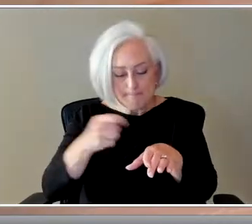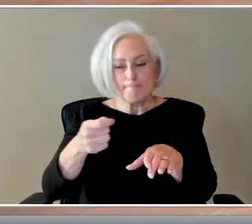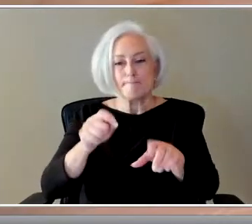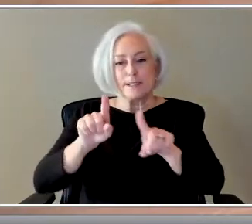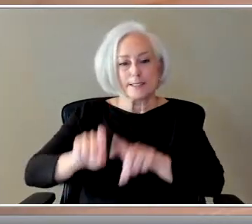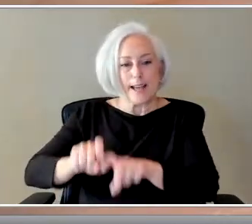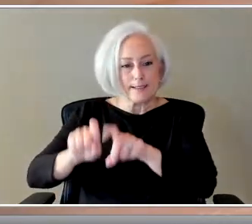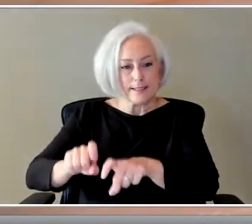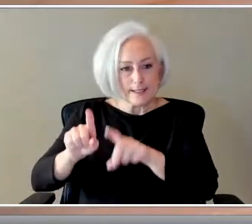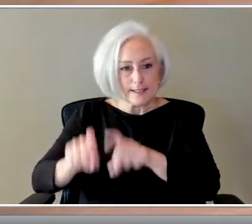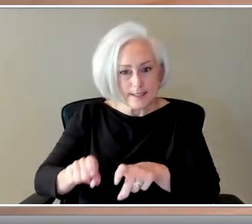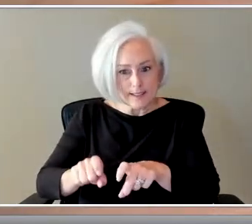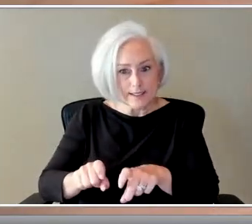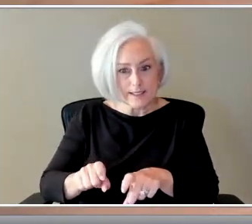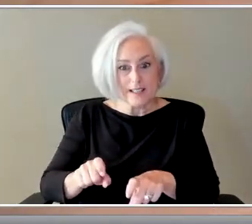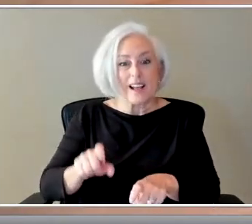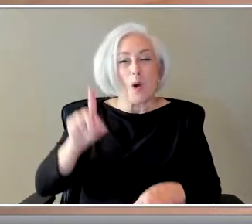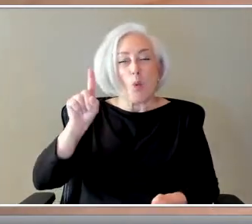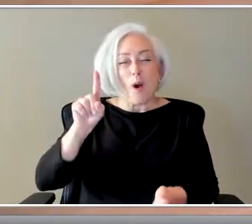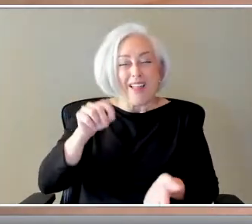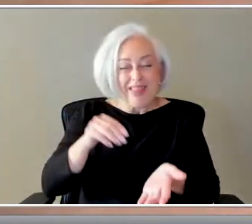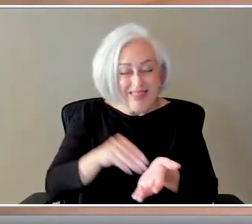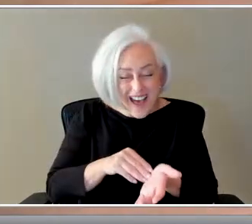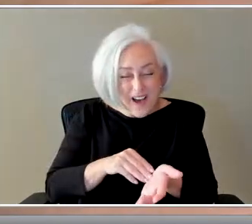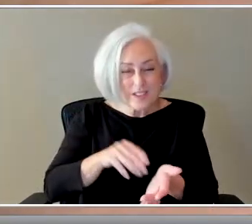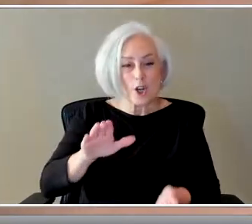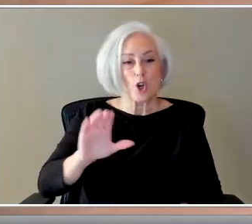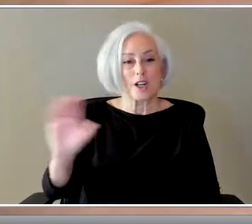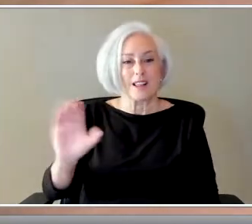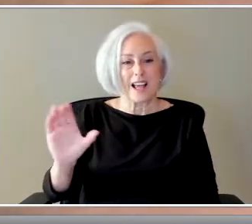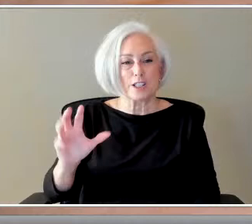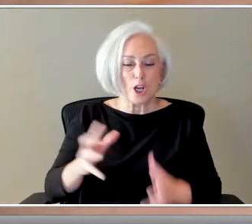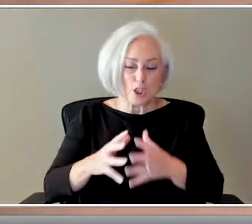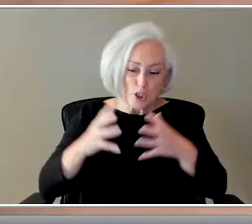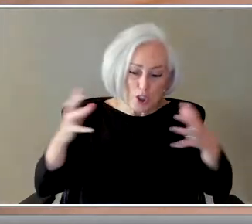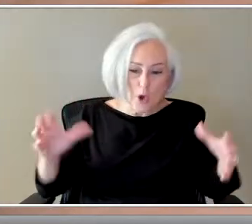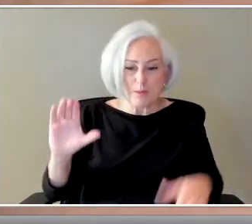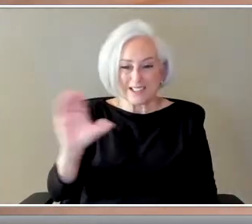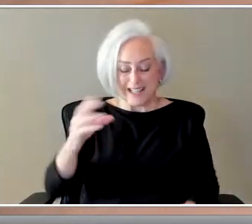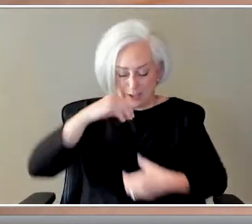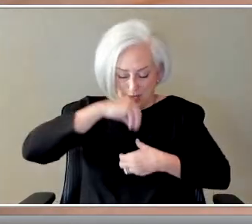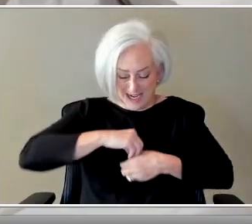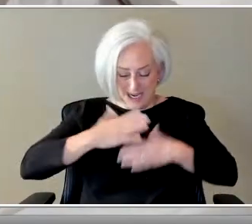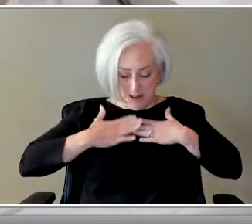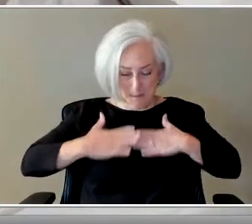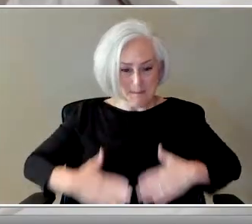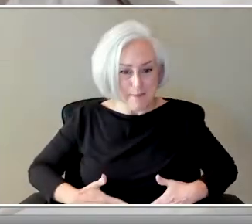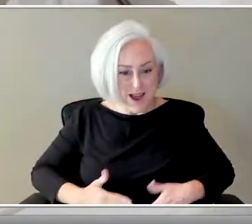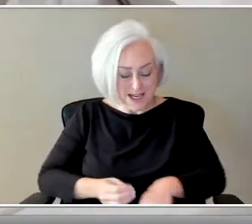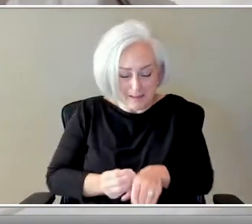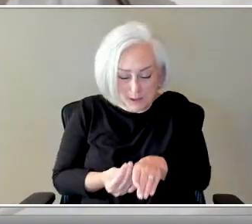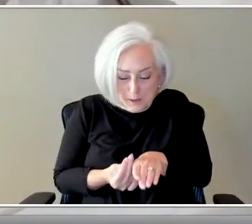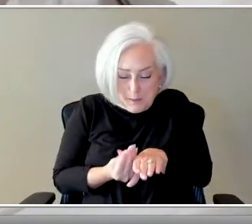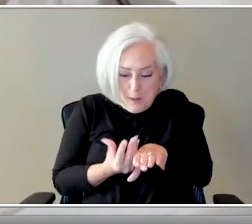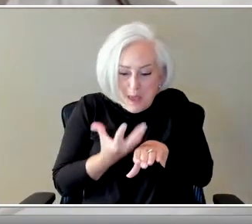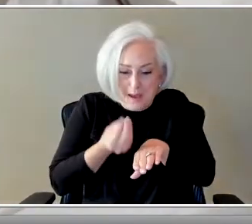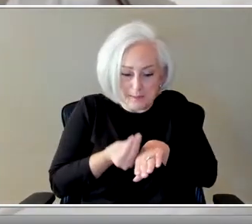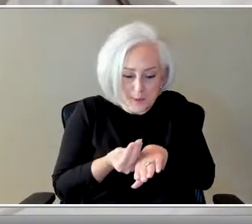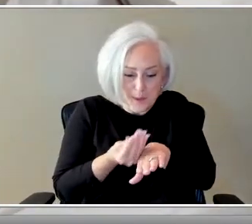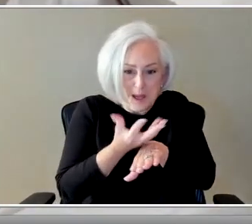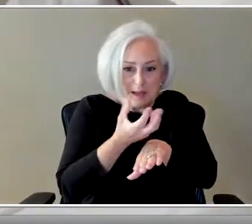in Aubrey's tiny body, it was seeping out of her skin, creating the orange deposits. I always say go with your gut